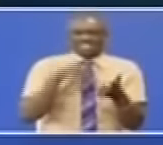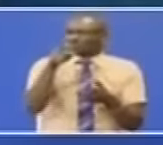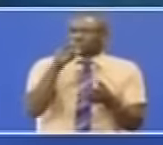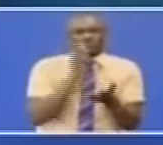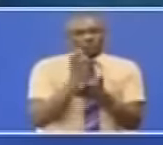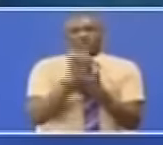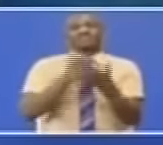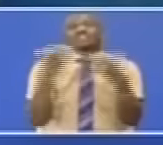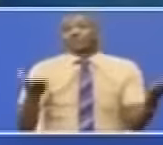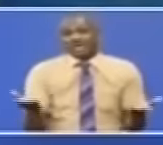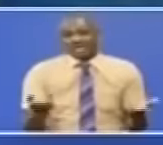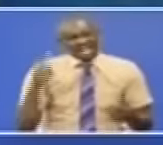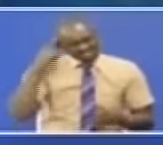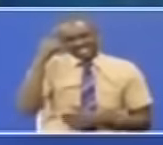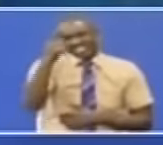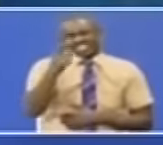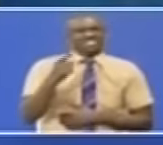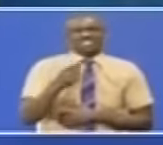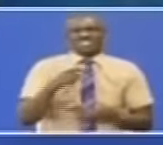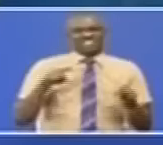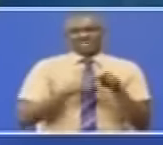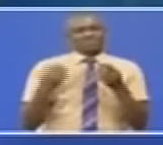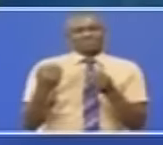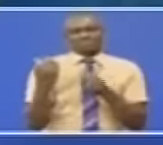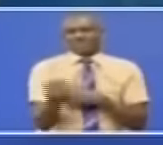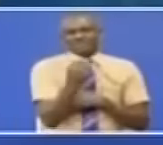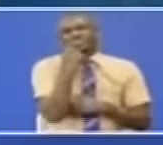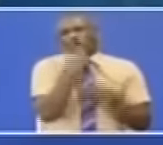evidence. I think this is just childish, talking about